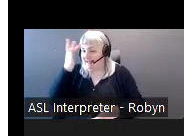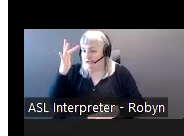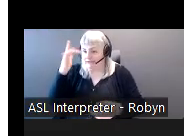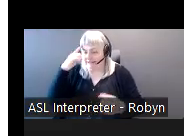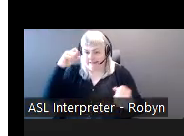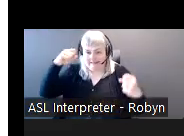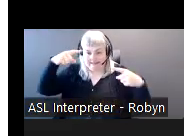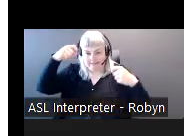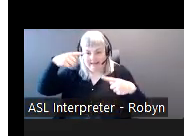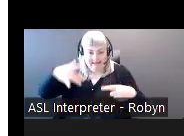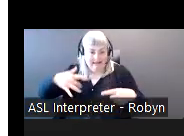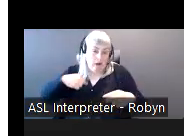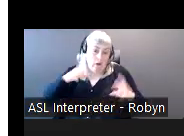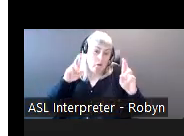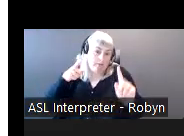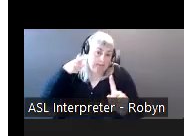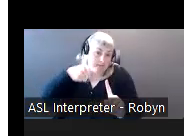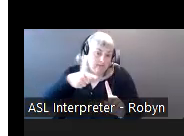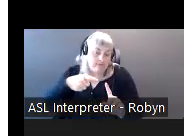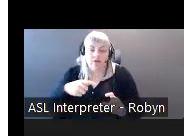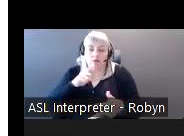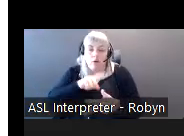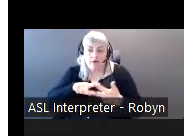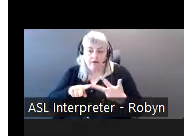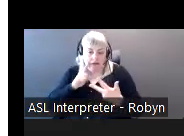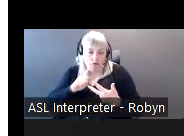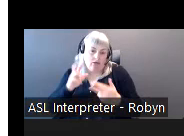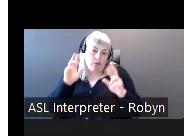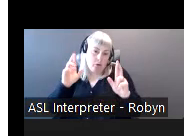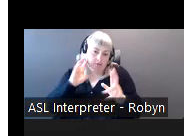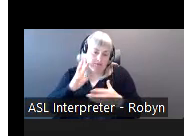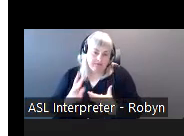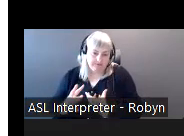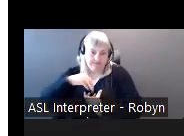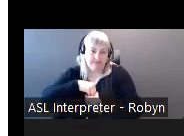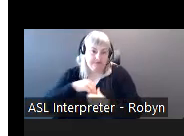try and kind of hold all of these pieces together.